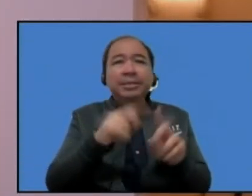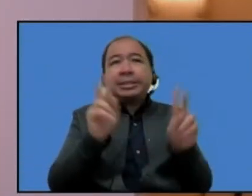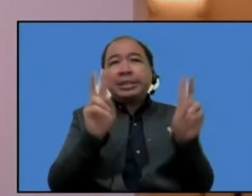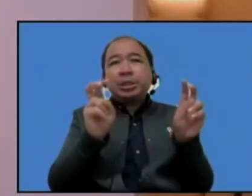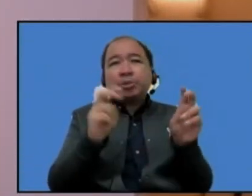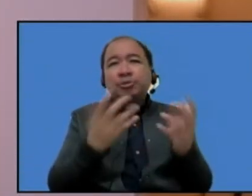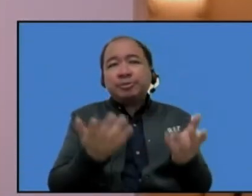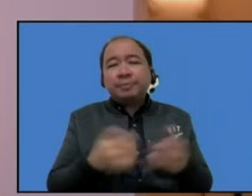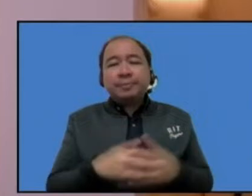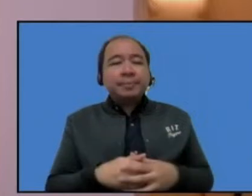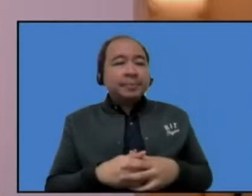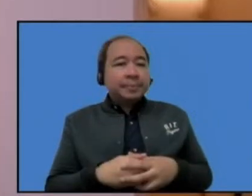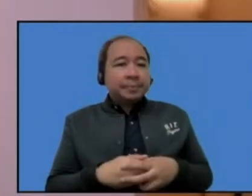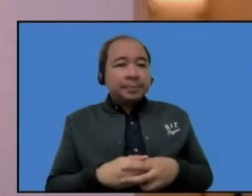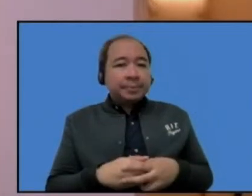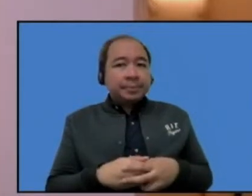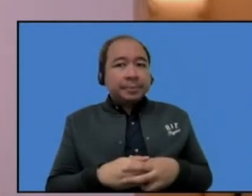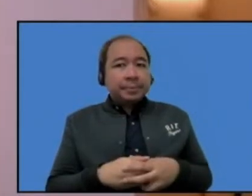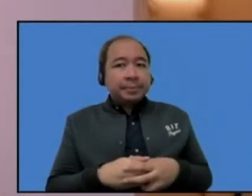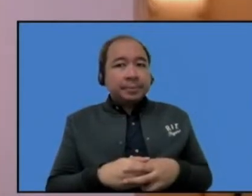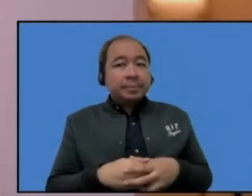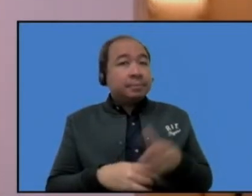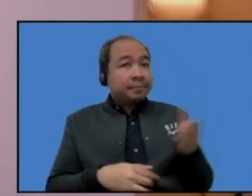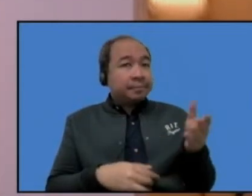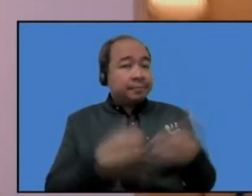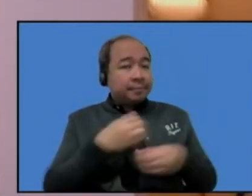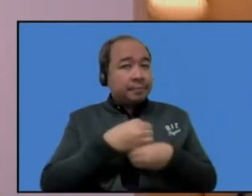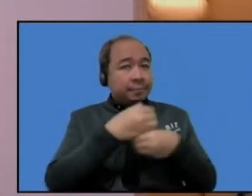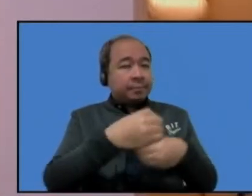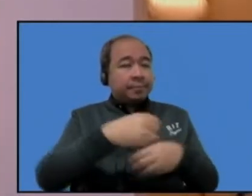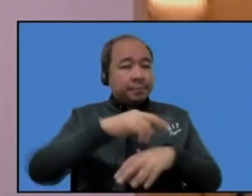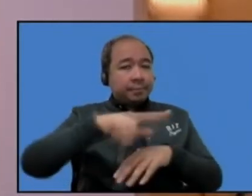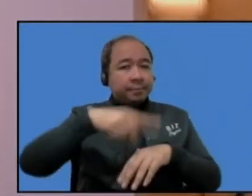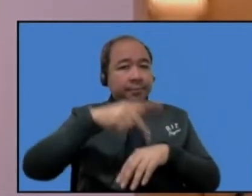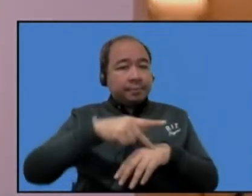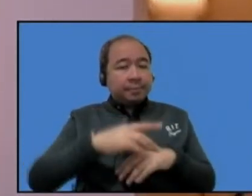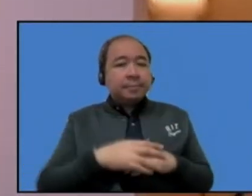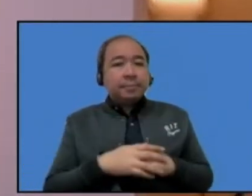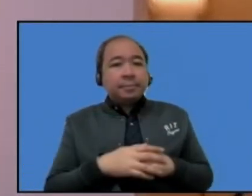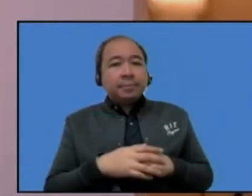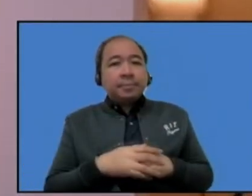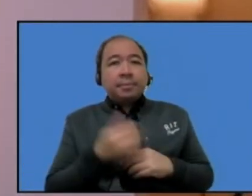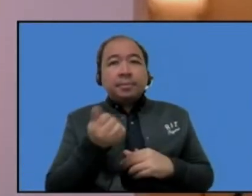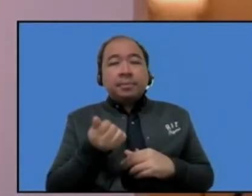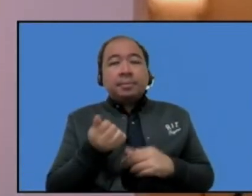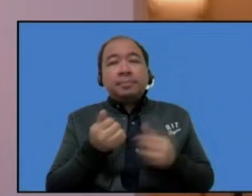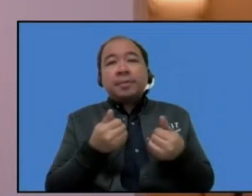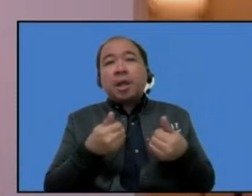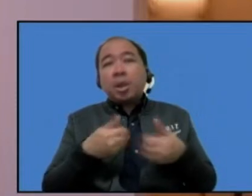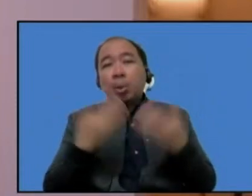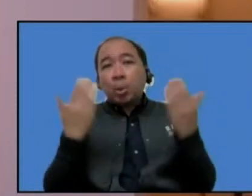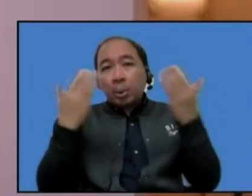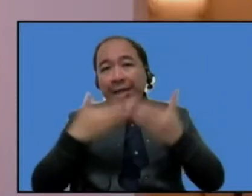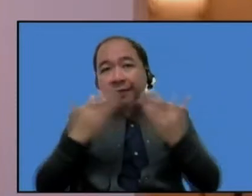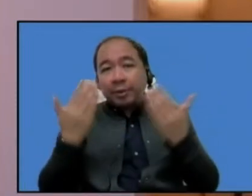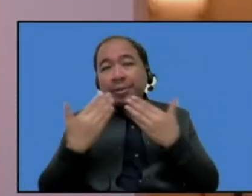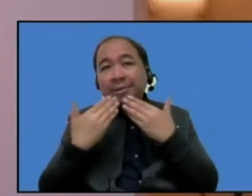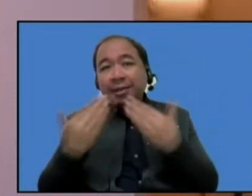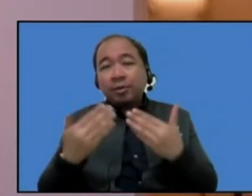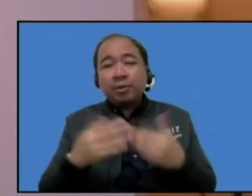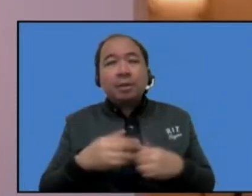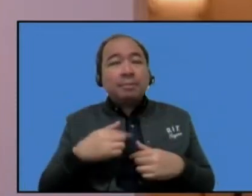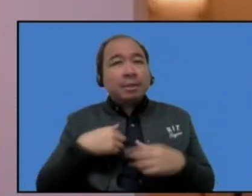highlighted. Yes, delegate from the Philippines. Good afternoon. Thank you very much. Very